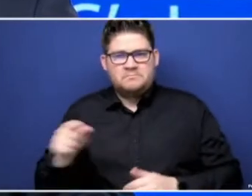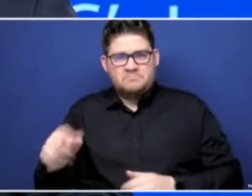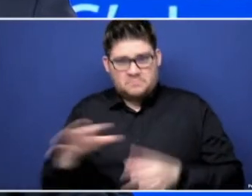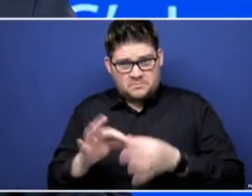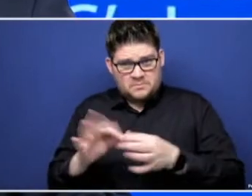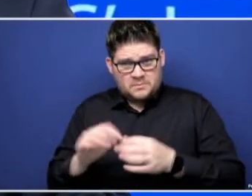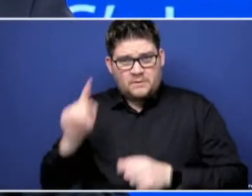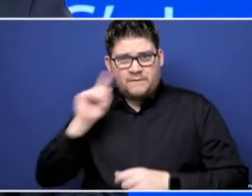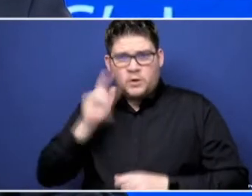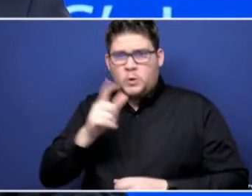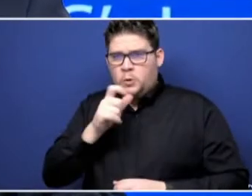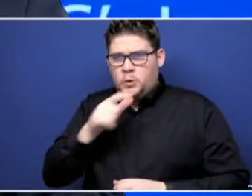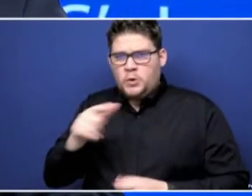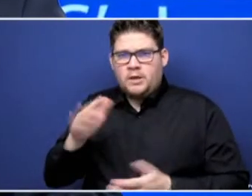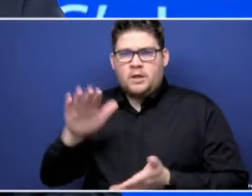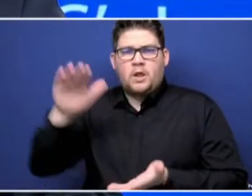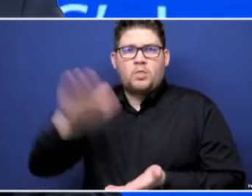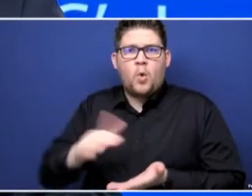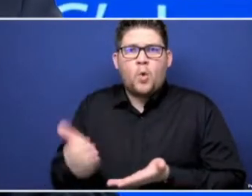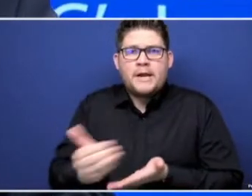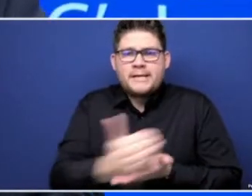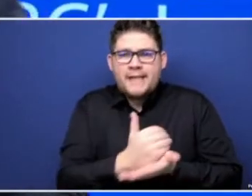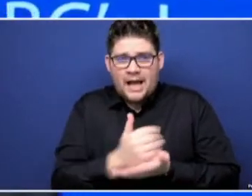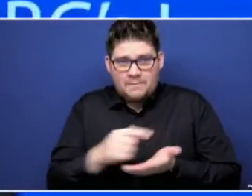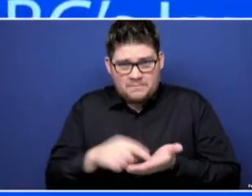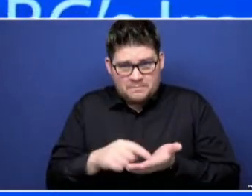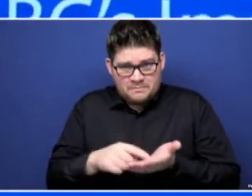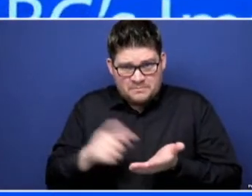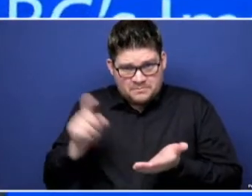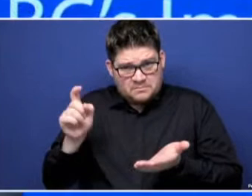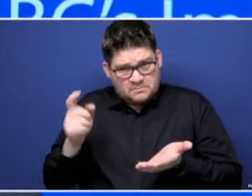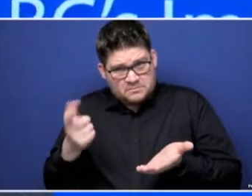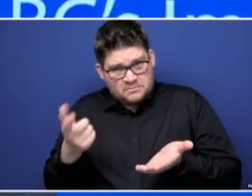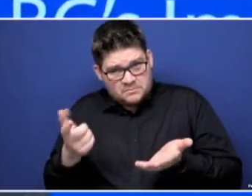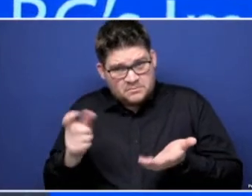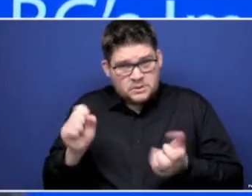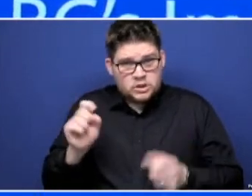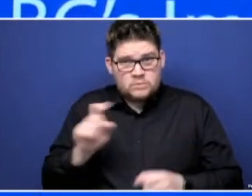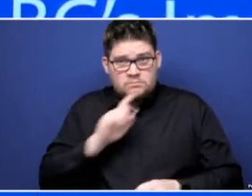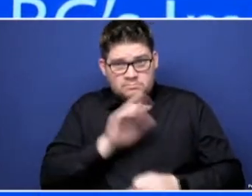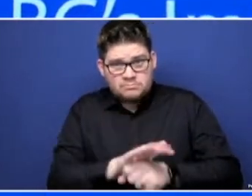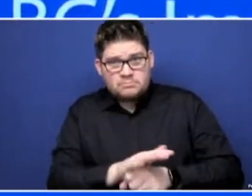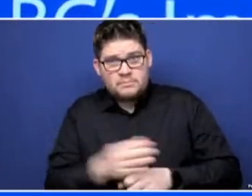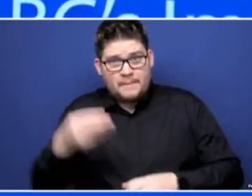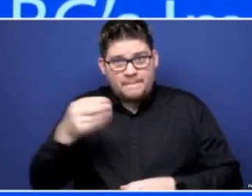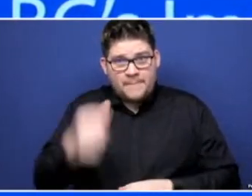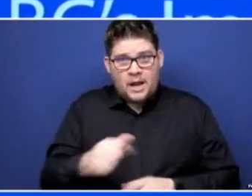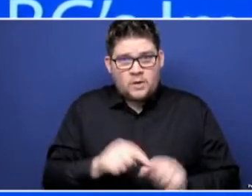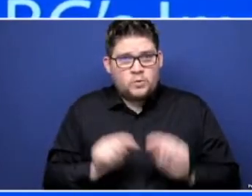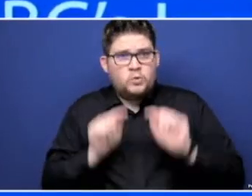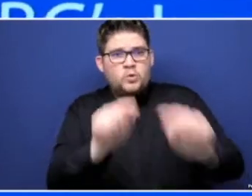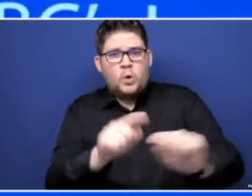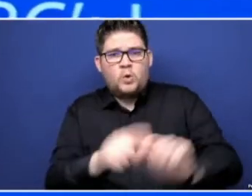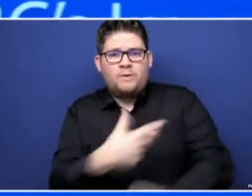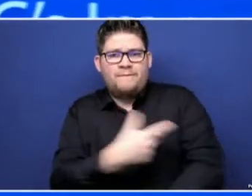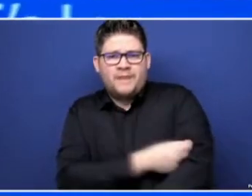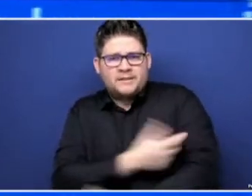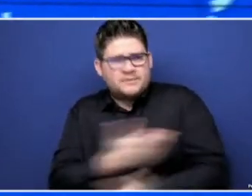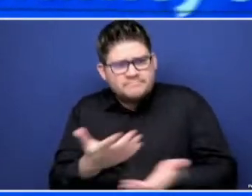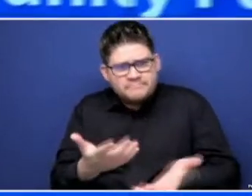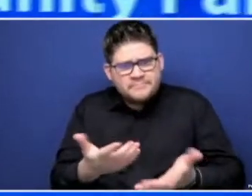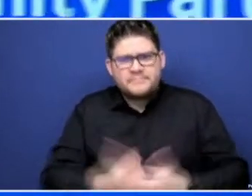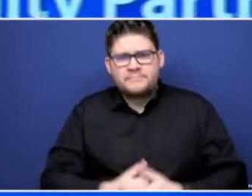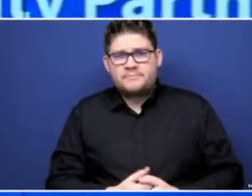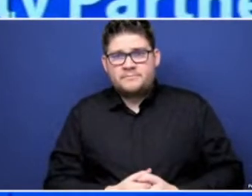Well, thanks. Dr. Ballem, are you confident in the reassurances from the federal government that an